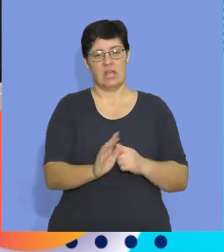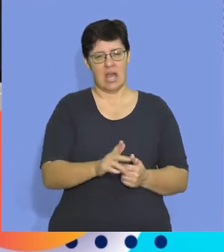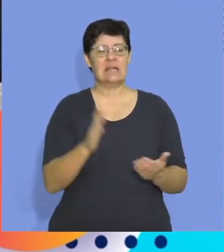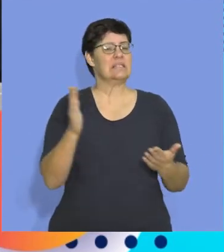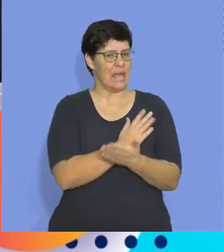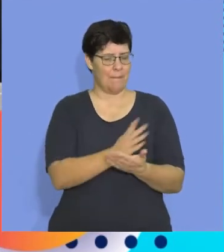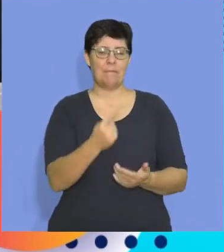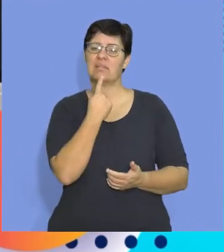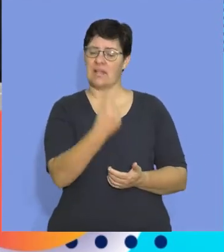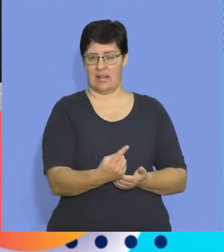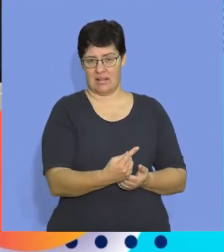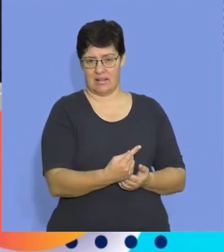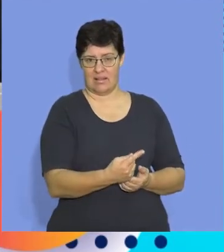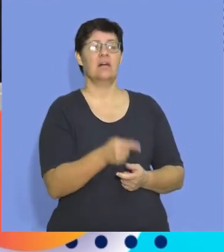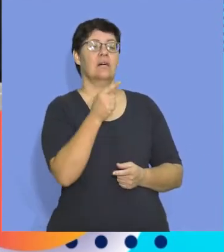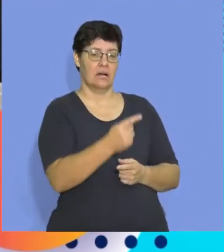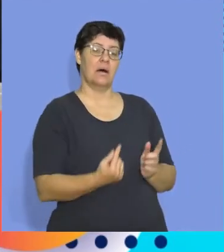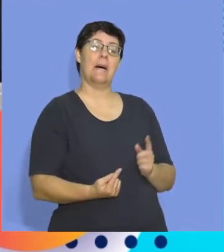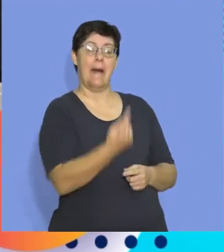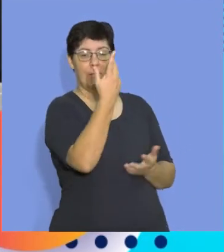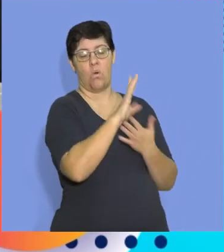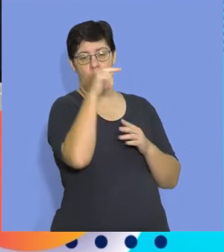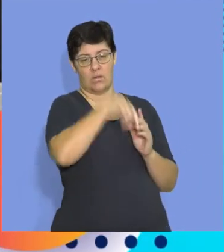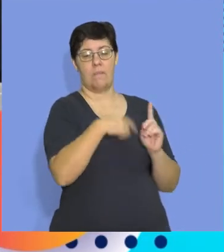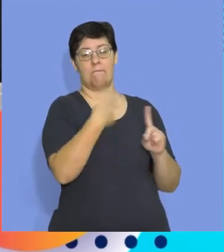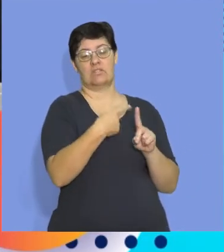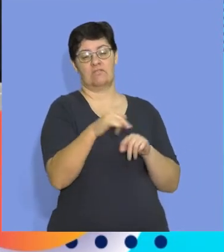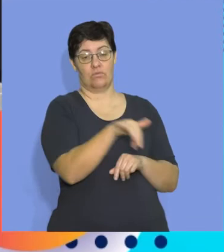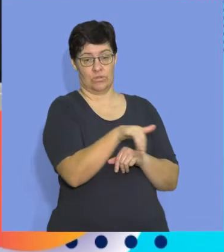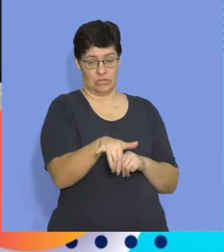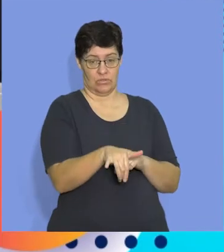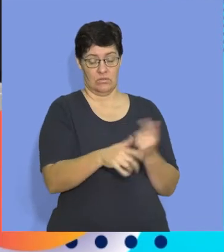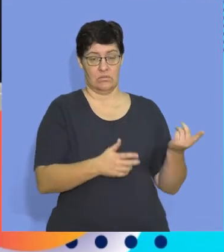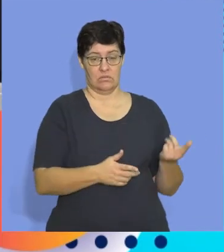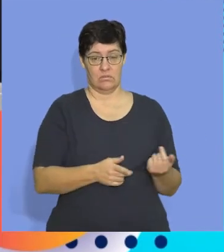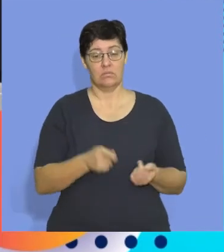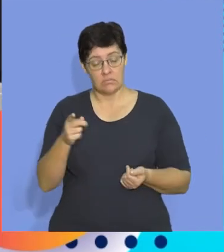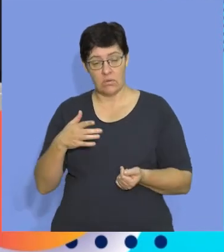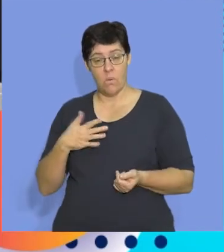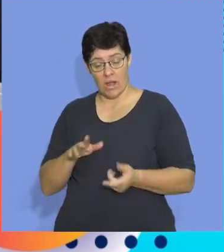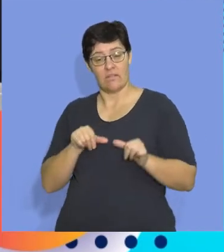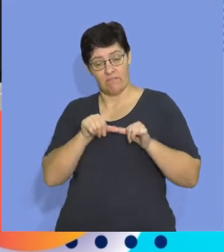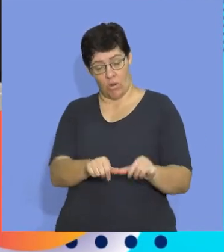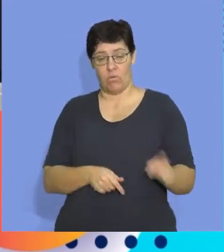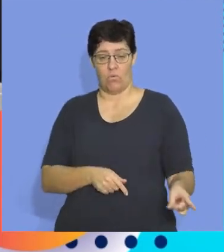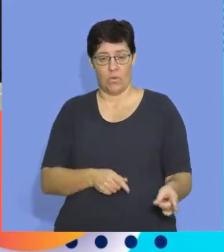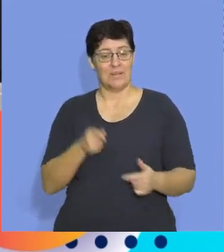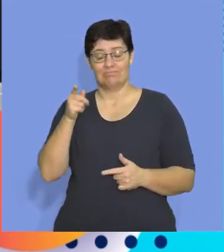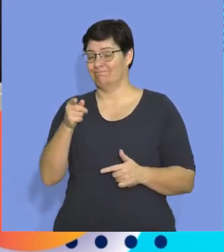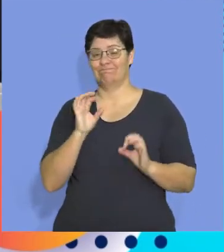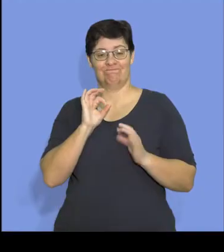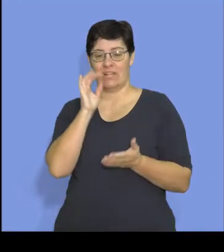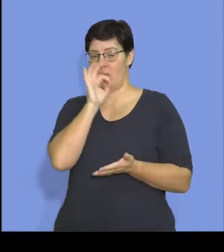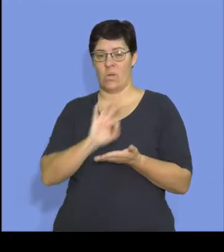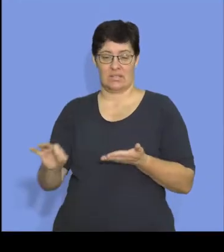say to you, they'll go, this is the direction we want as positive. That's the direction you must work with.